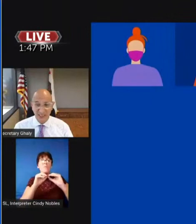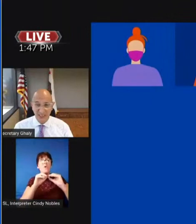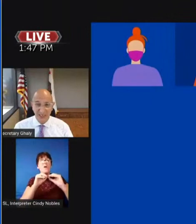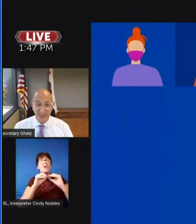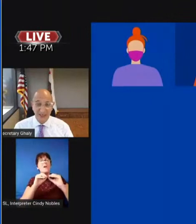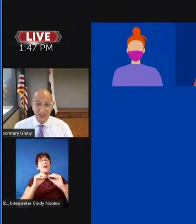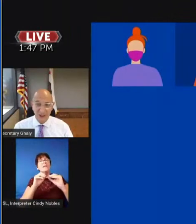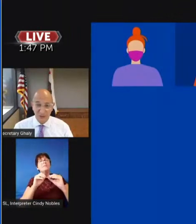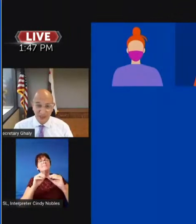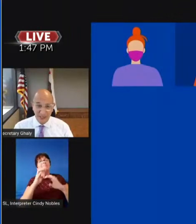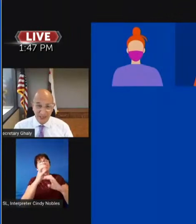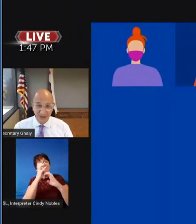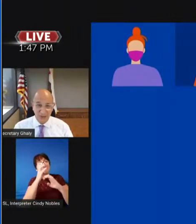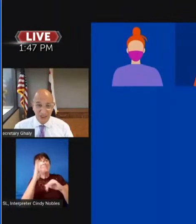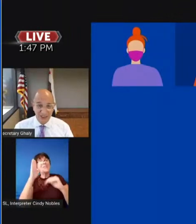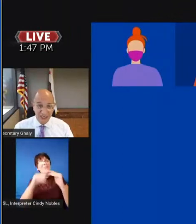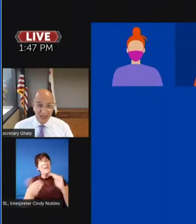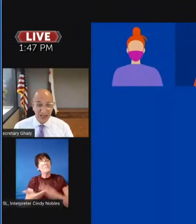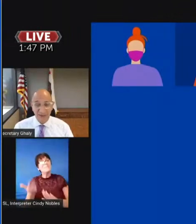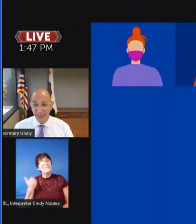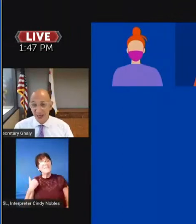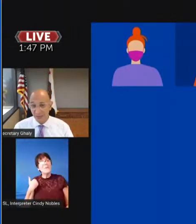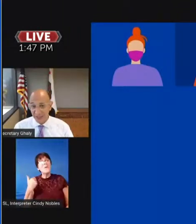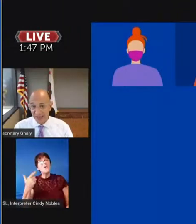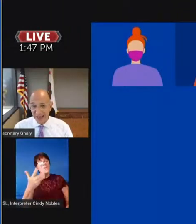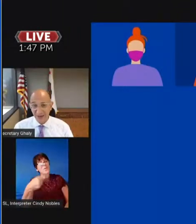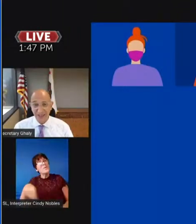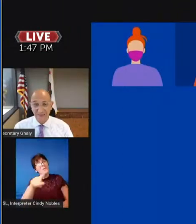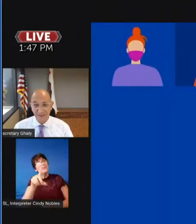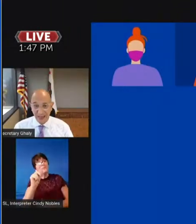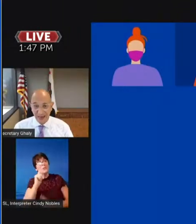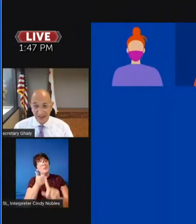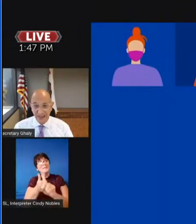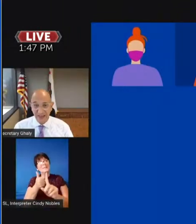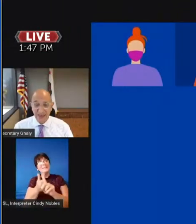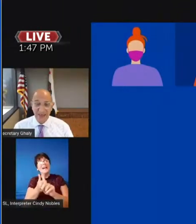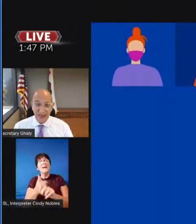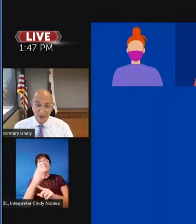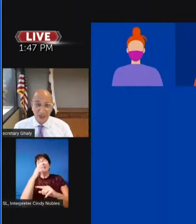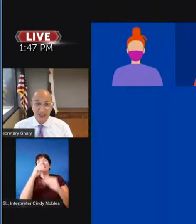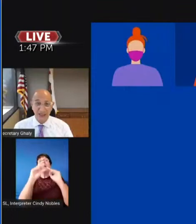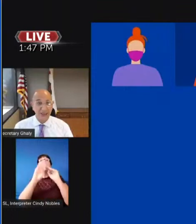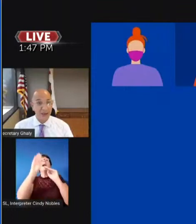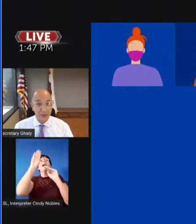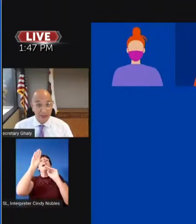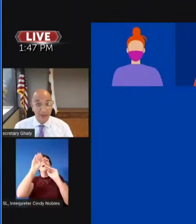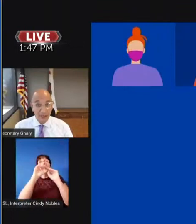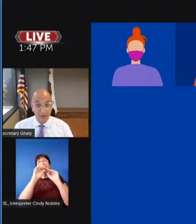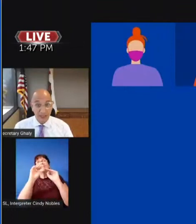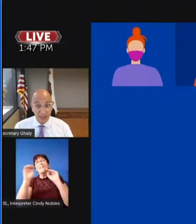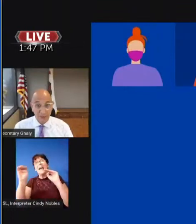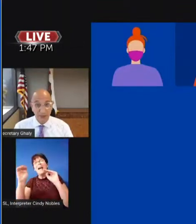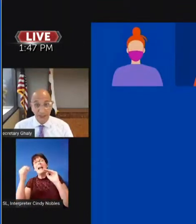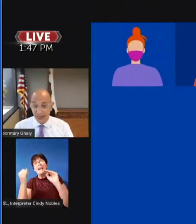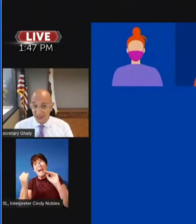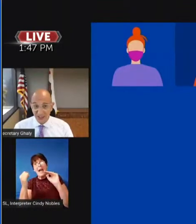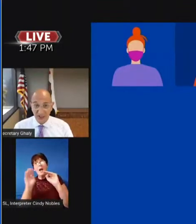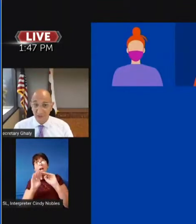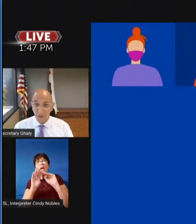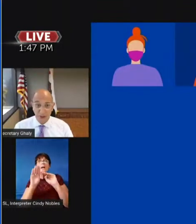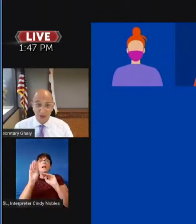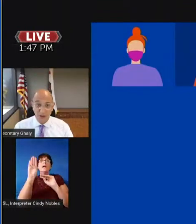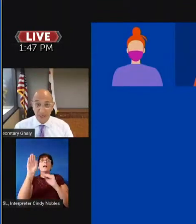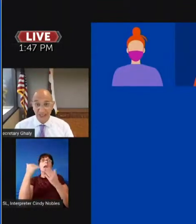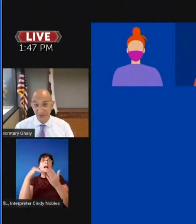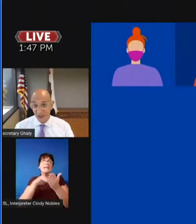we see these trend lines, which had been coming down and then flattening, now looking like they may be coming up, and not just